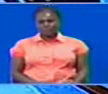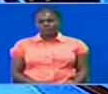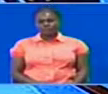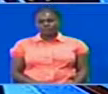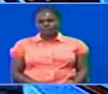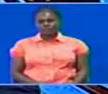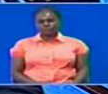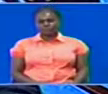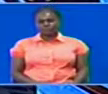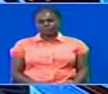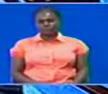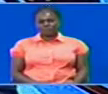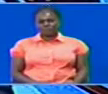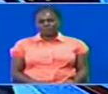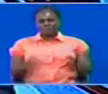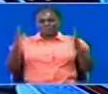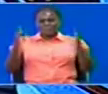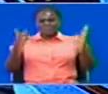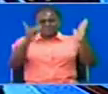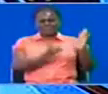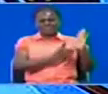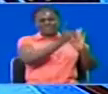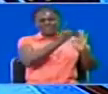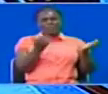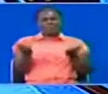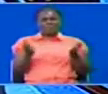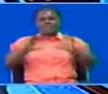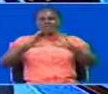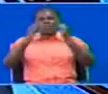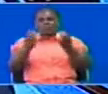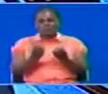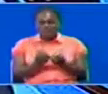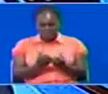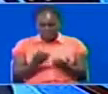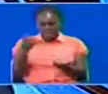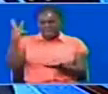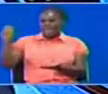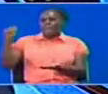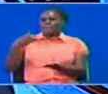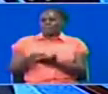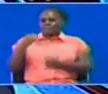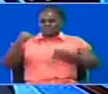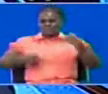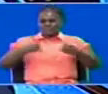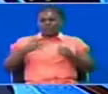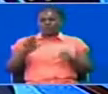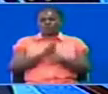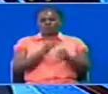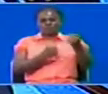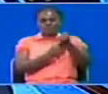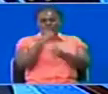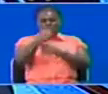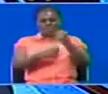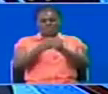Well, that's a big development in the business world. Of course, M-Pesa has enjoyed the foothold for a number of